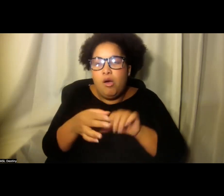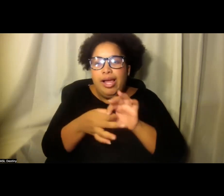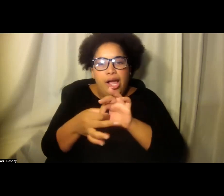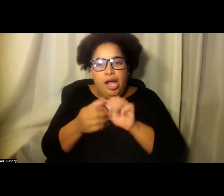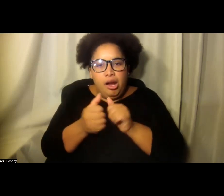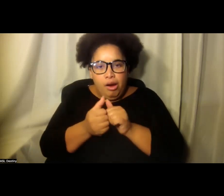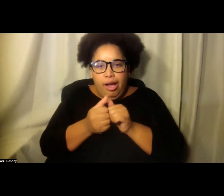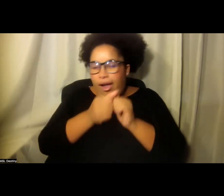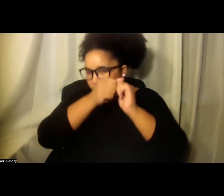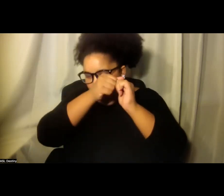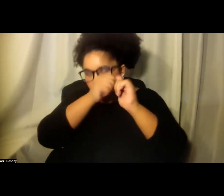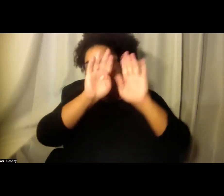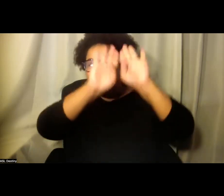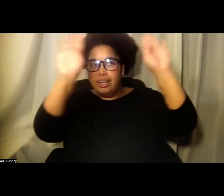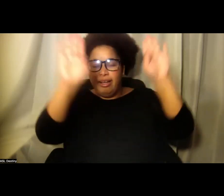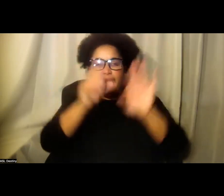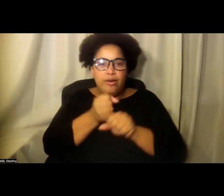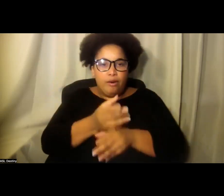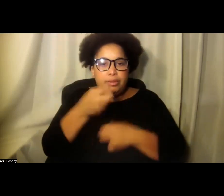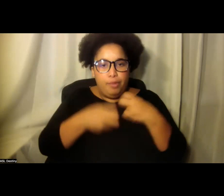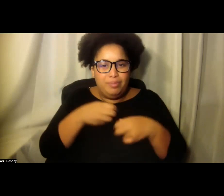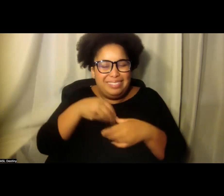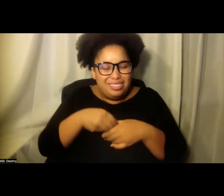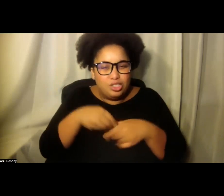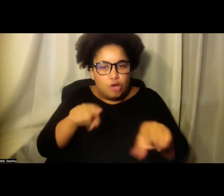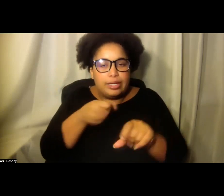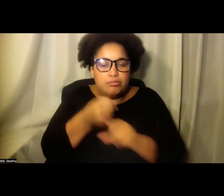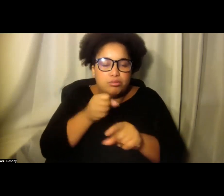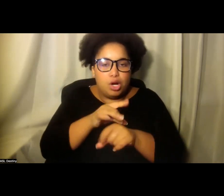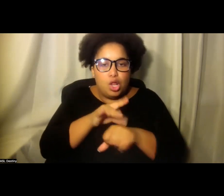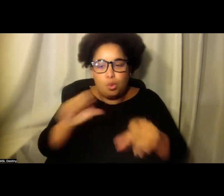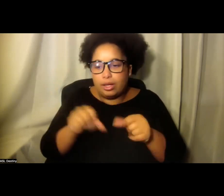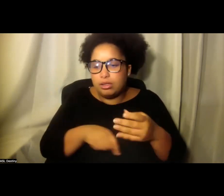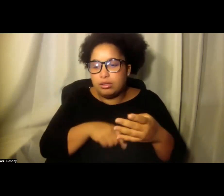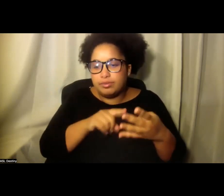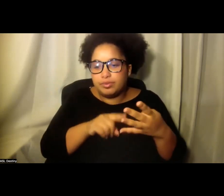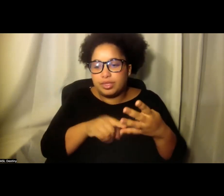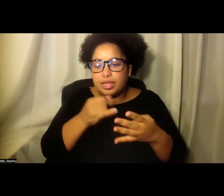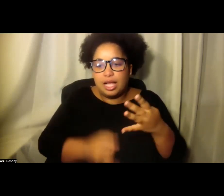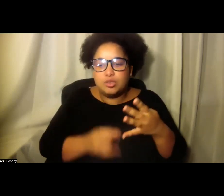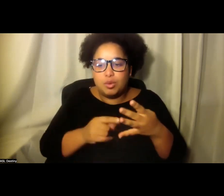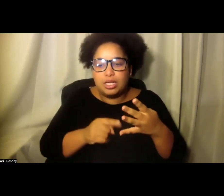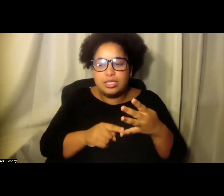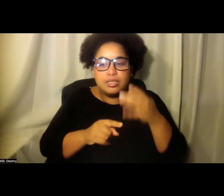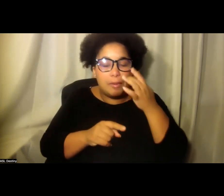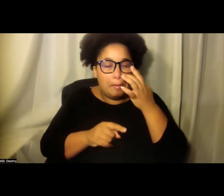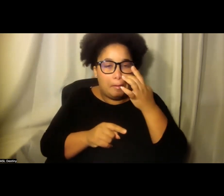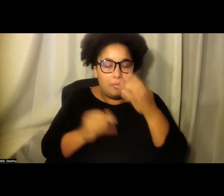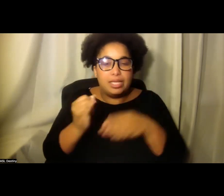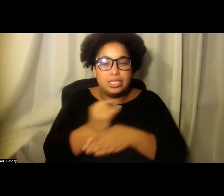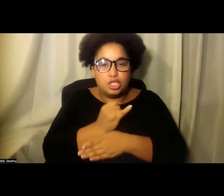cause a problem in an earthquake or otherwise just break. And the last is industrial racking systems. Now, these